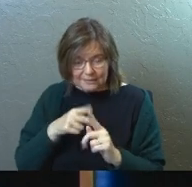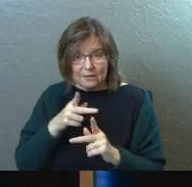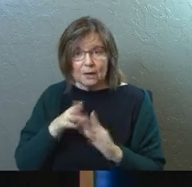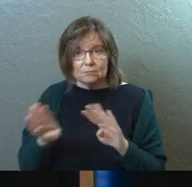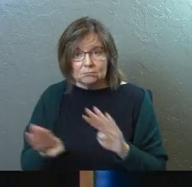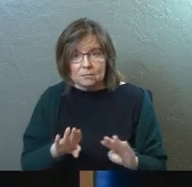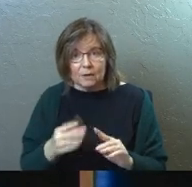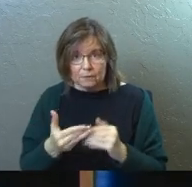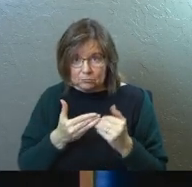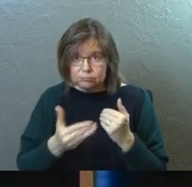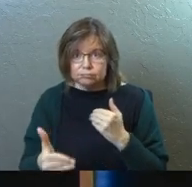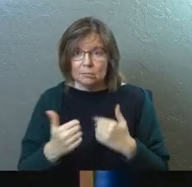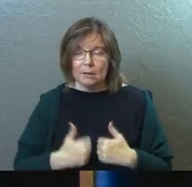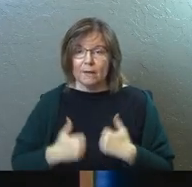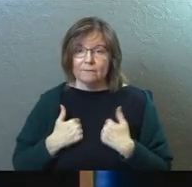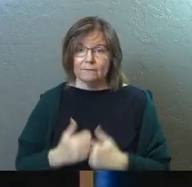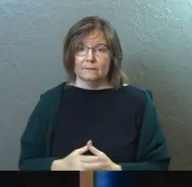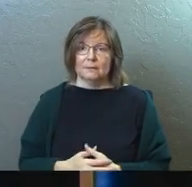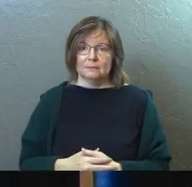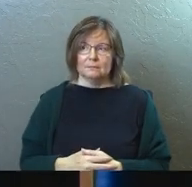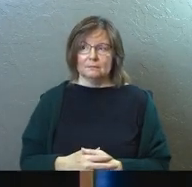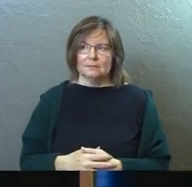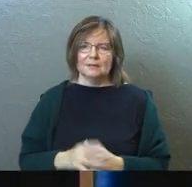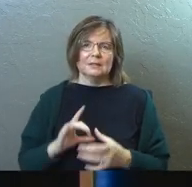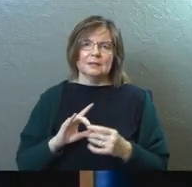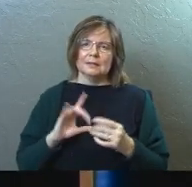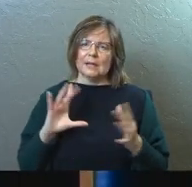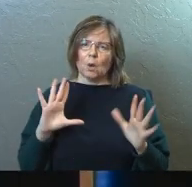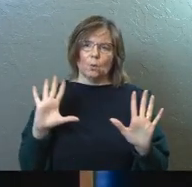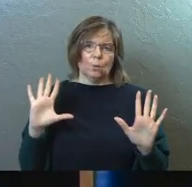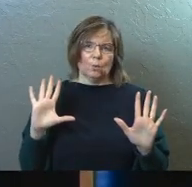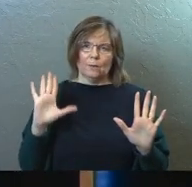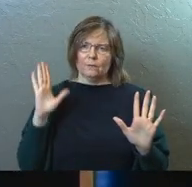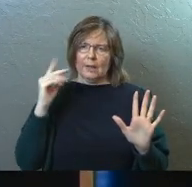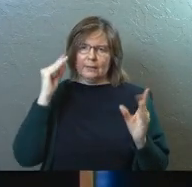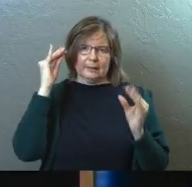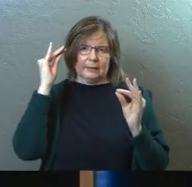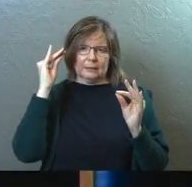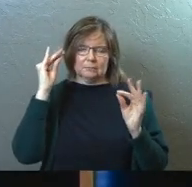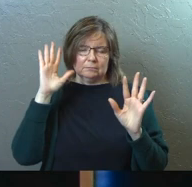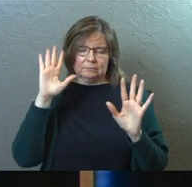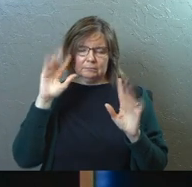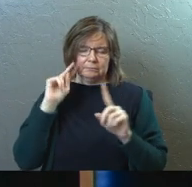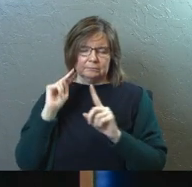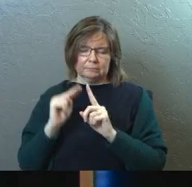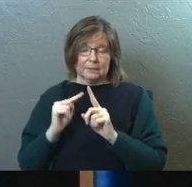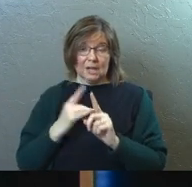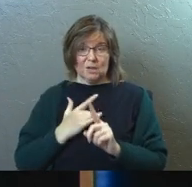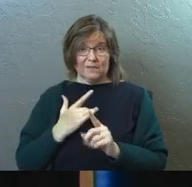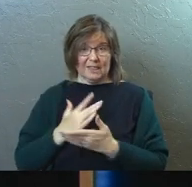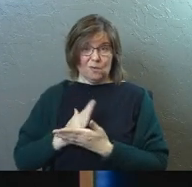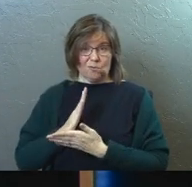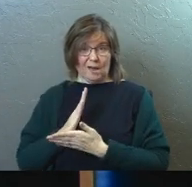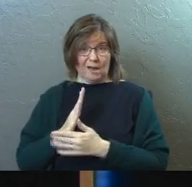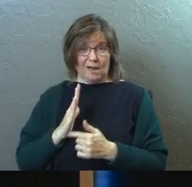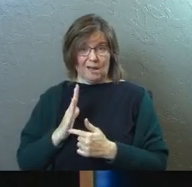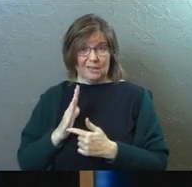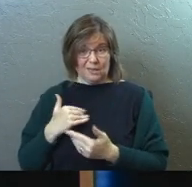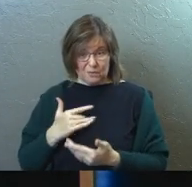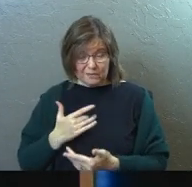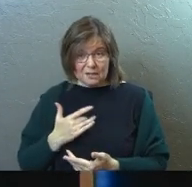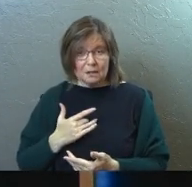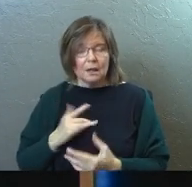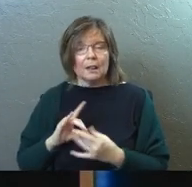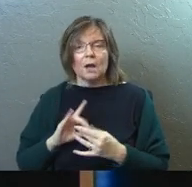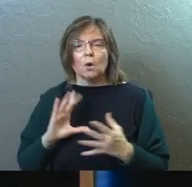outcome for the rest of your life. Let go of that right. That right that you feel, that right that you've held over their